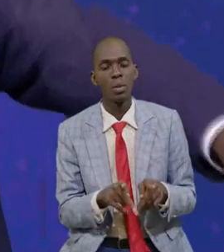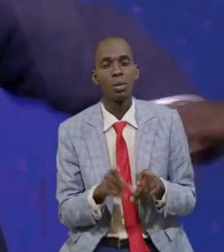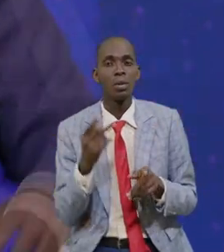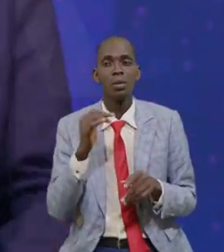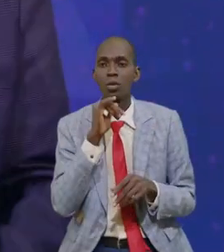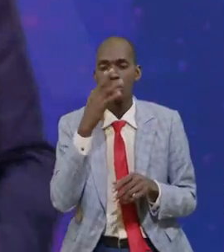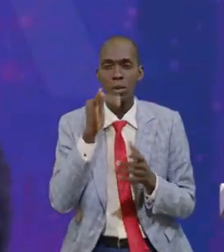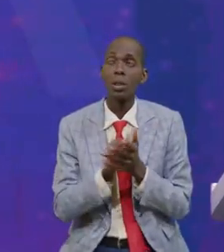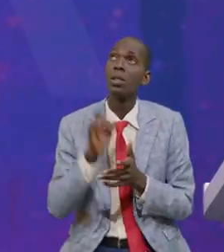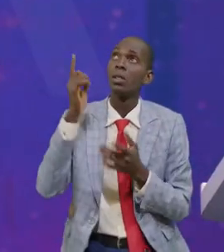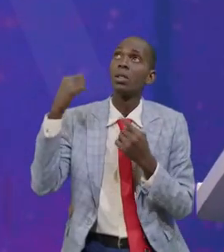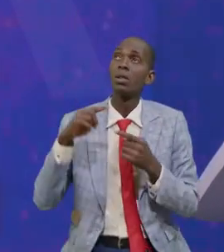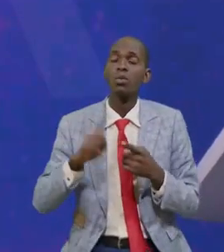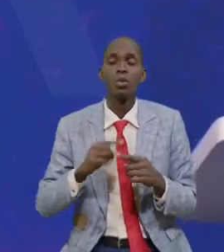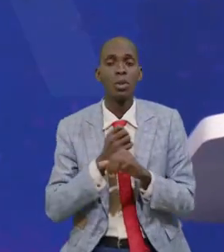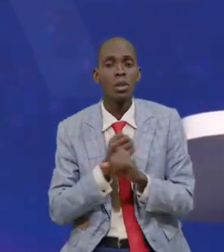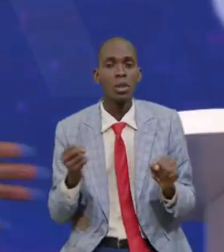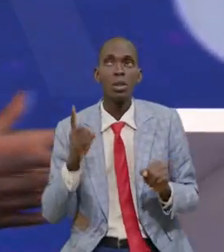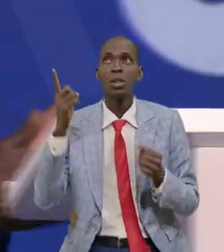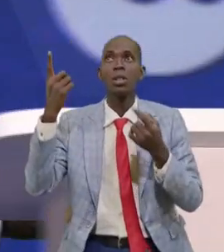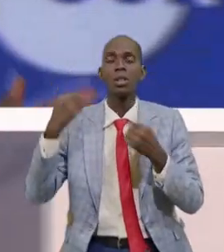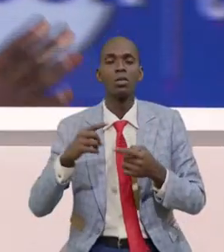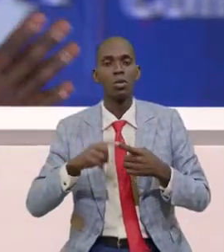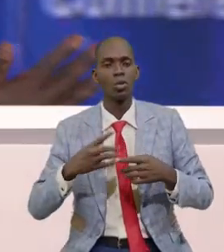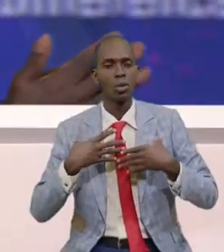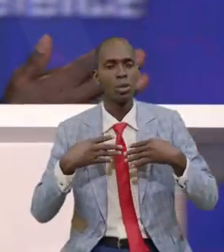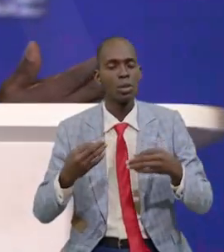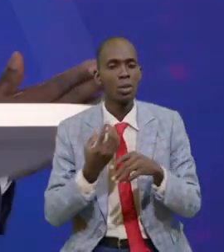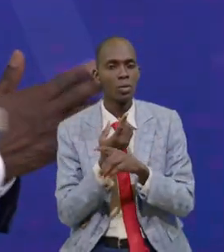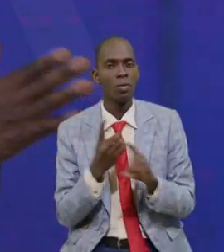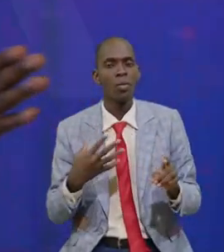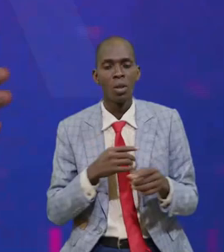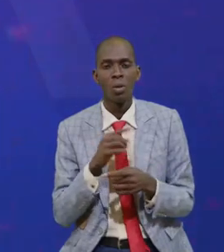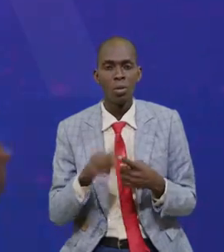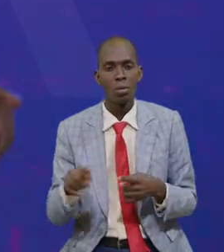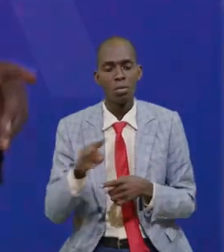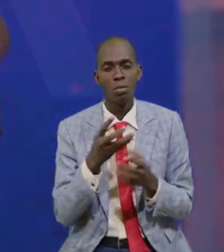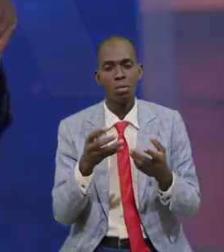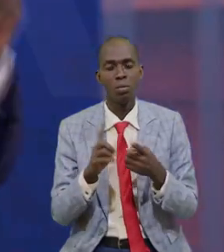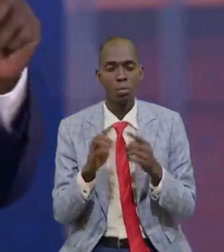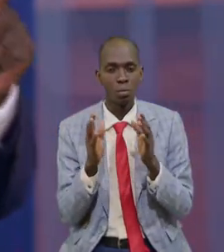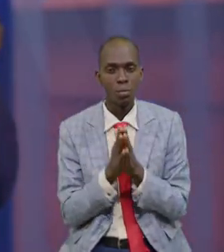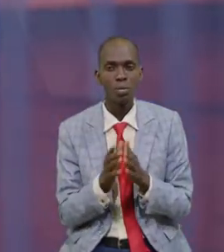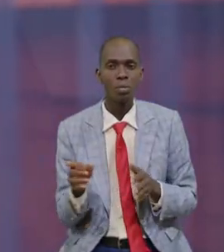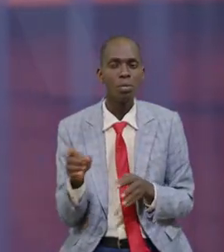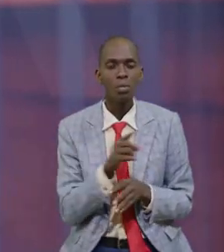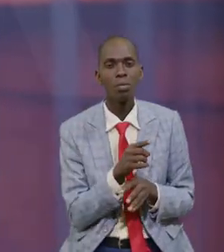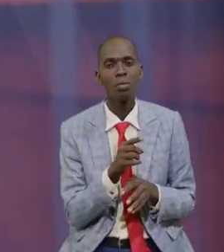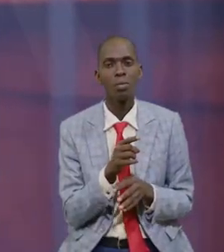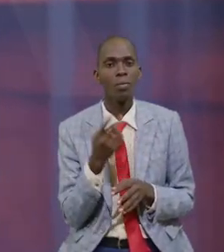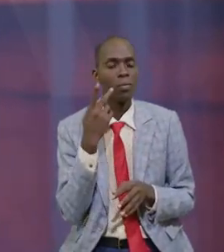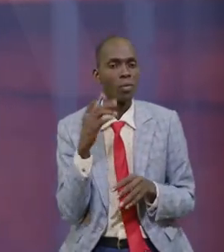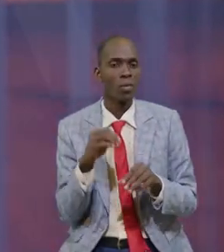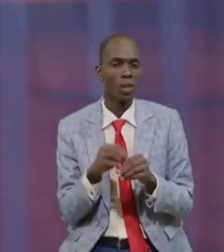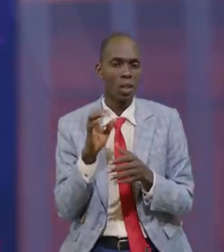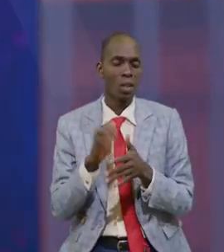came to heal. He came to deliver. And when they want to pray, they come. And chapter 8 of Matthew,